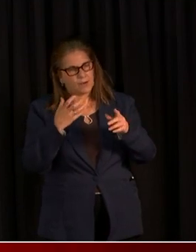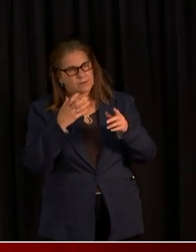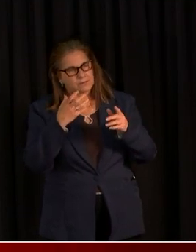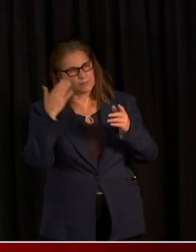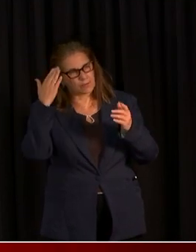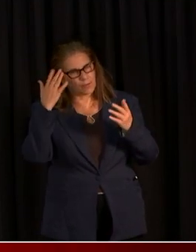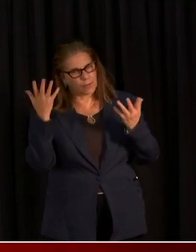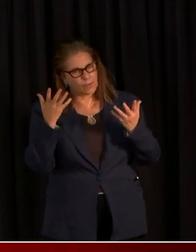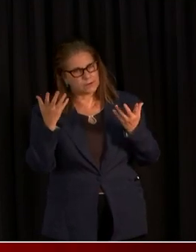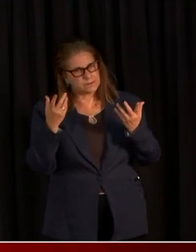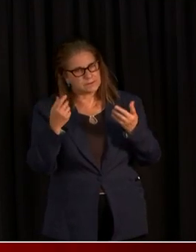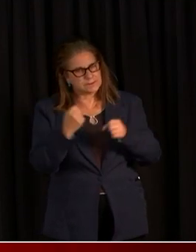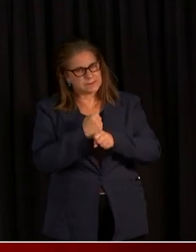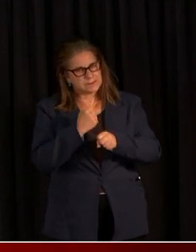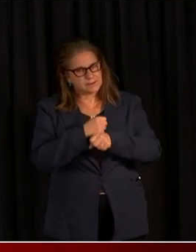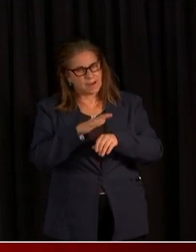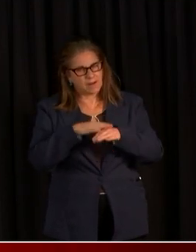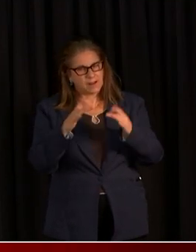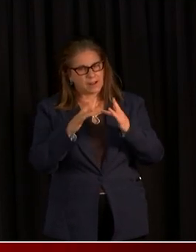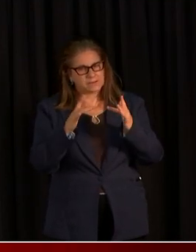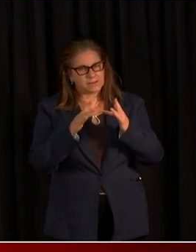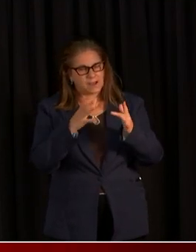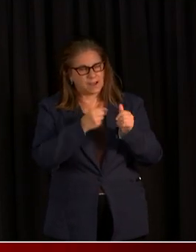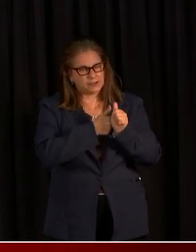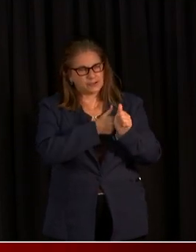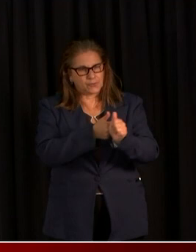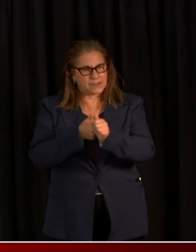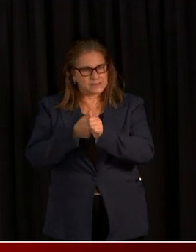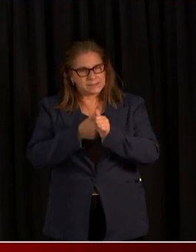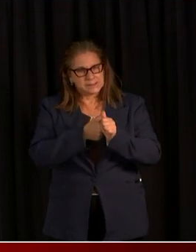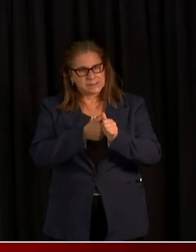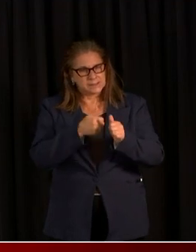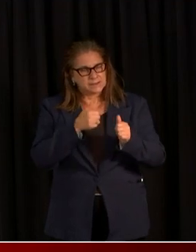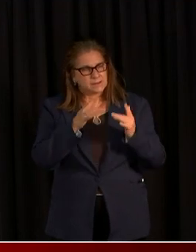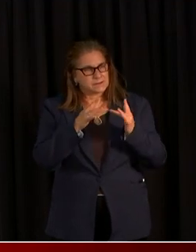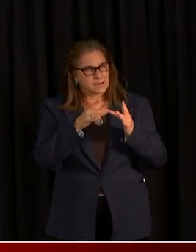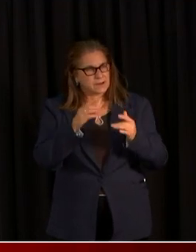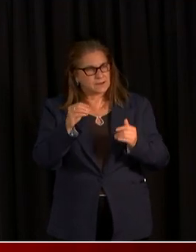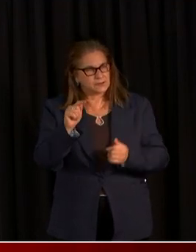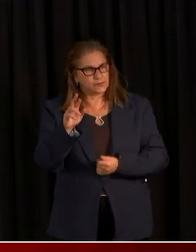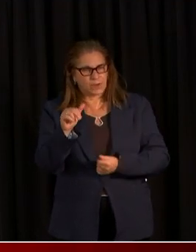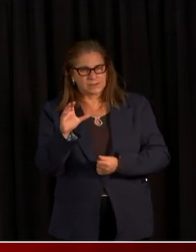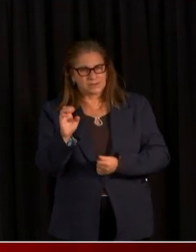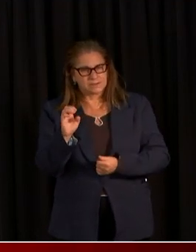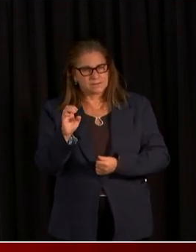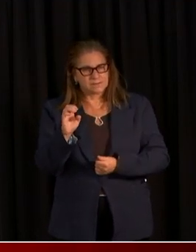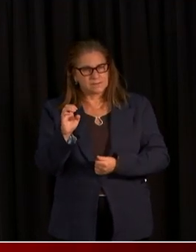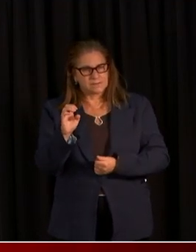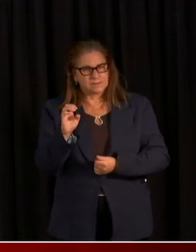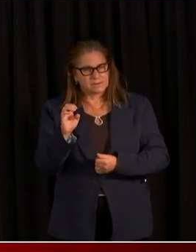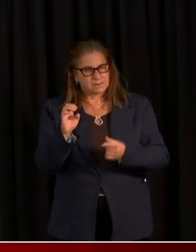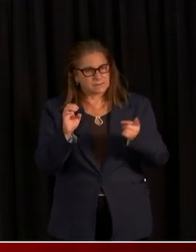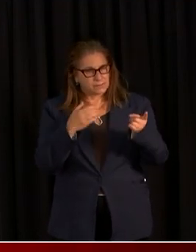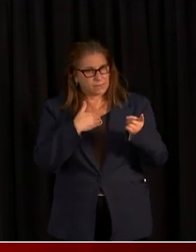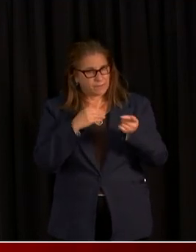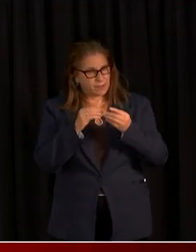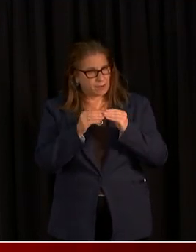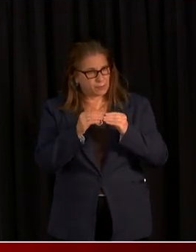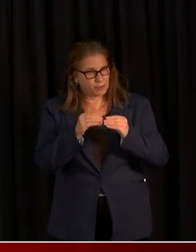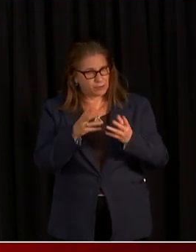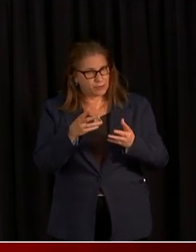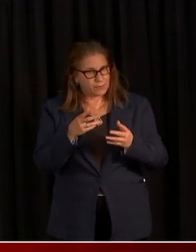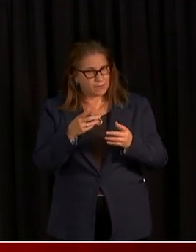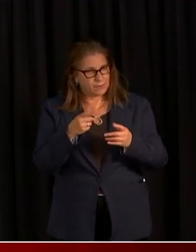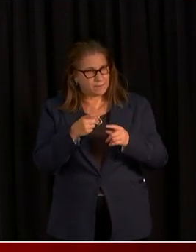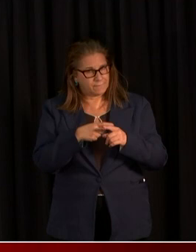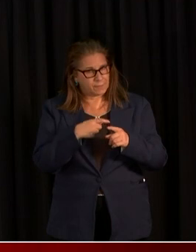sounds like a really high, excellent number. And I wanted to ask about what you're seeing when you reach those people. Do you have any numbers on how many actually pick